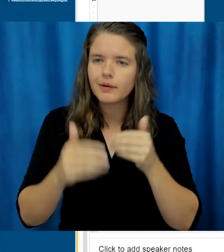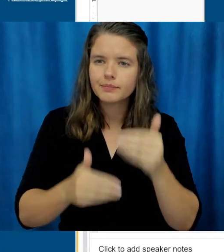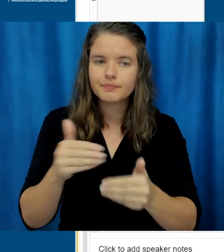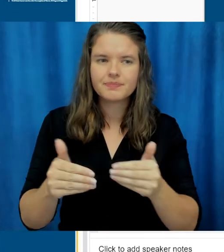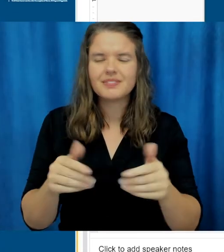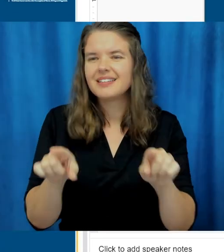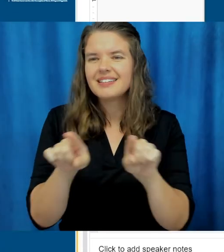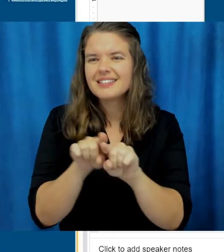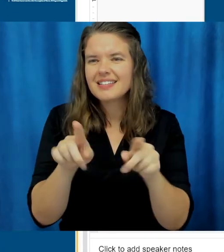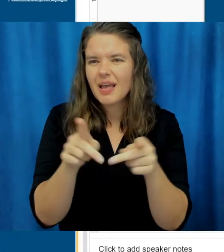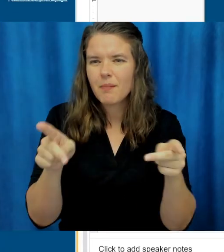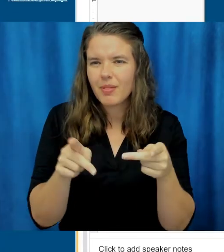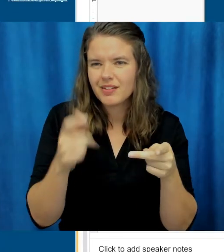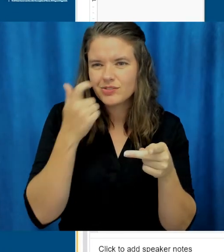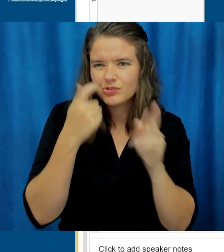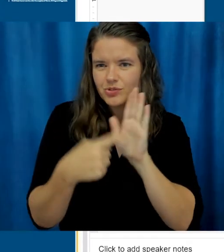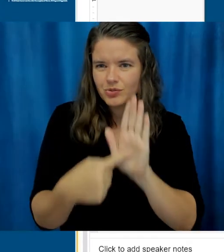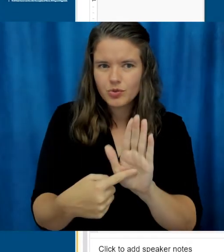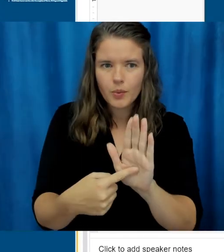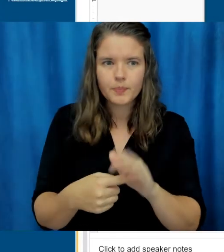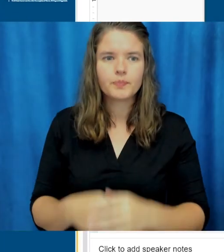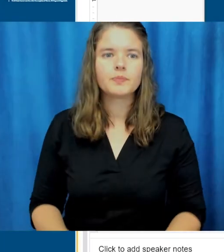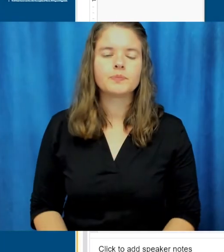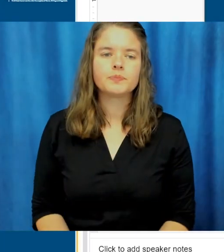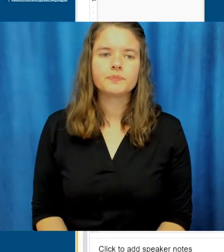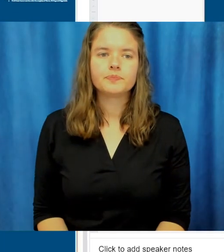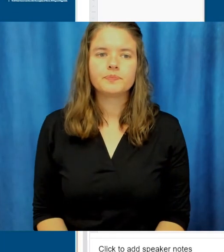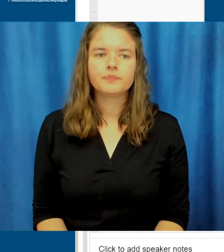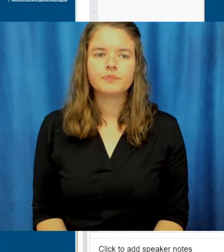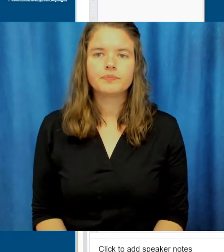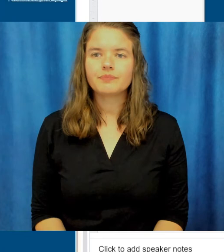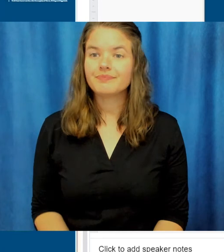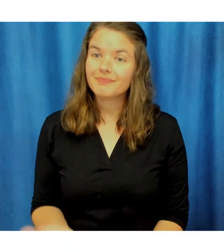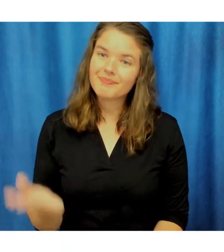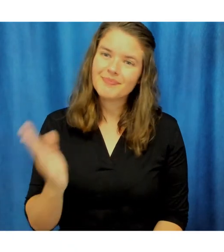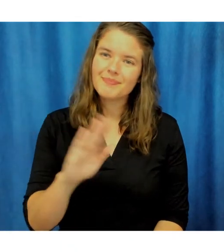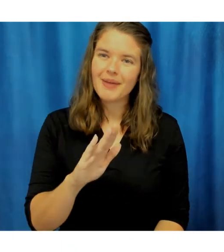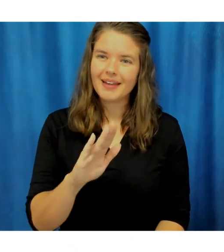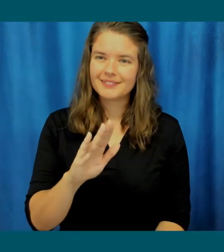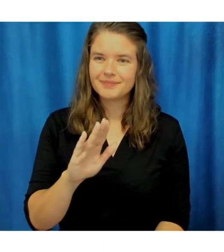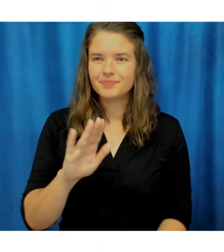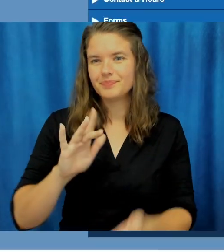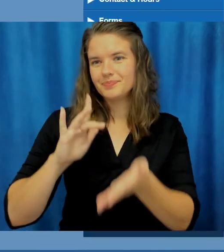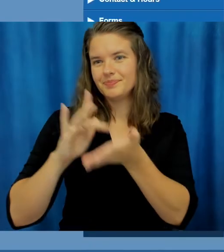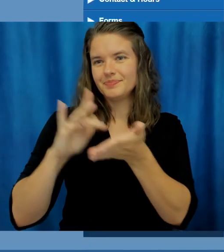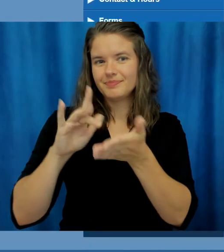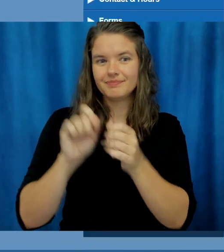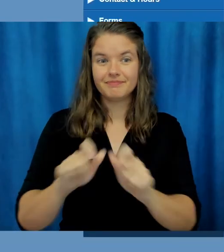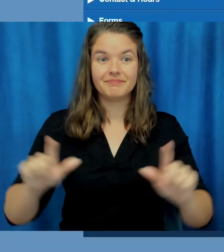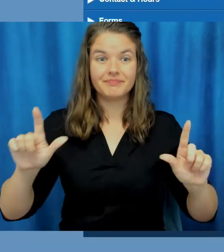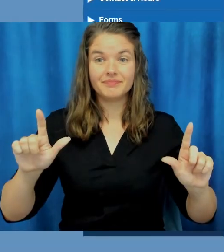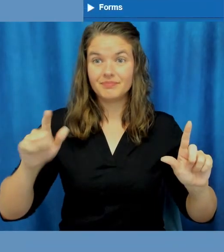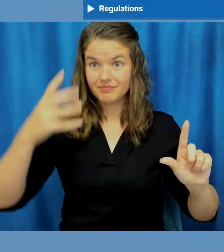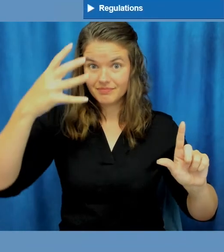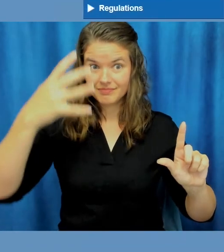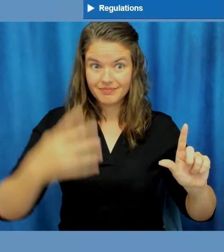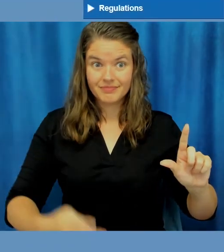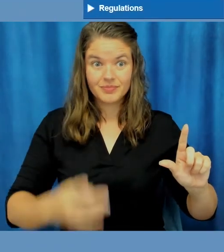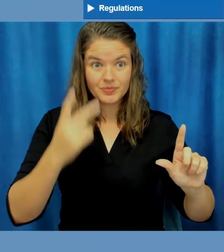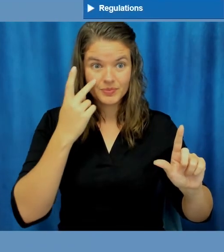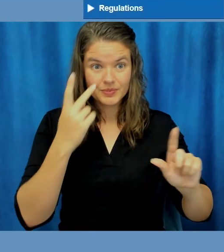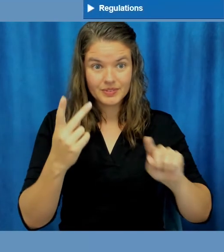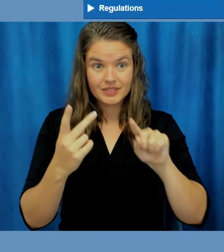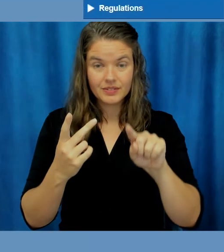that. It's in the same place as I just showed you. So I'll go back to the license. And as you can